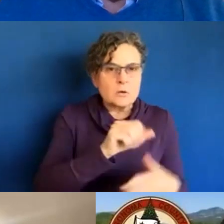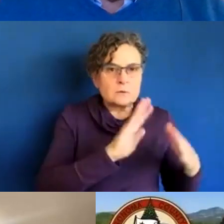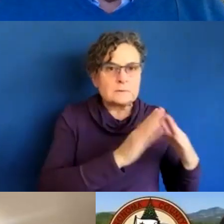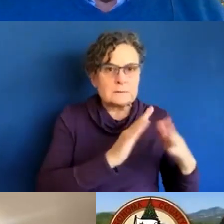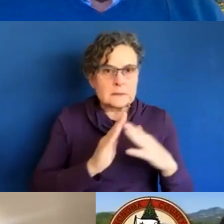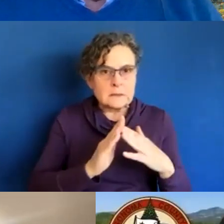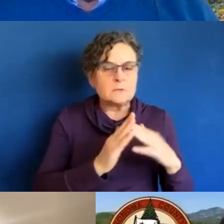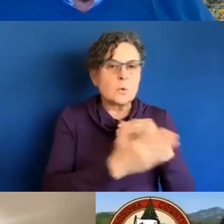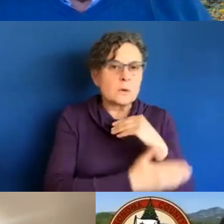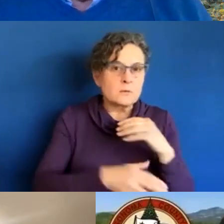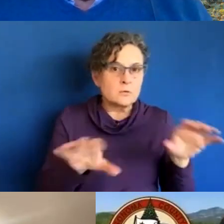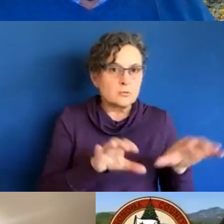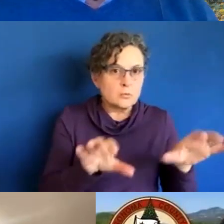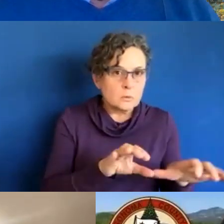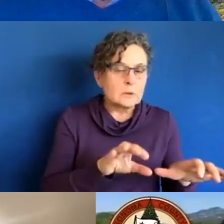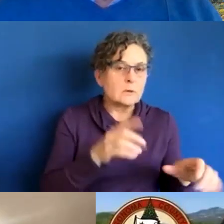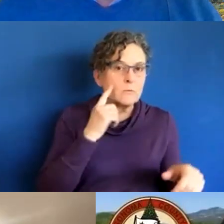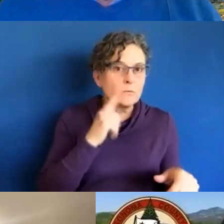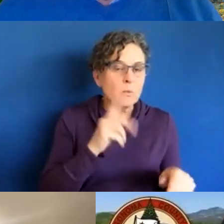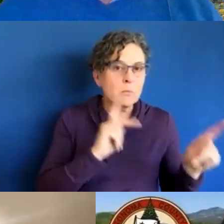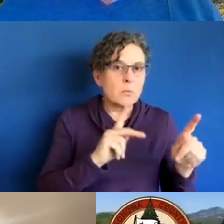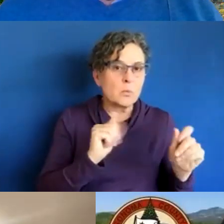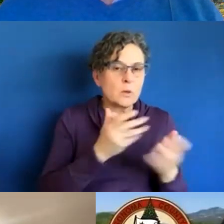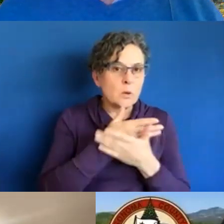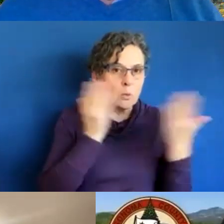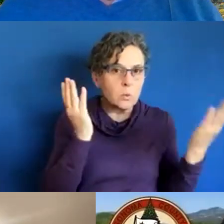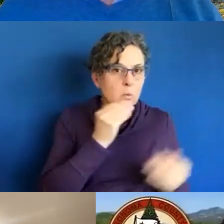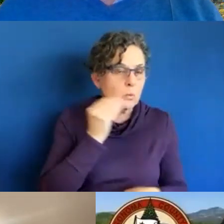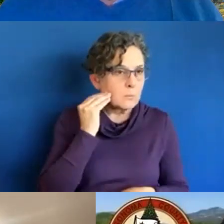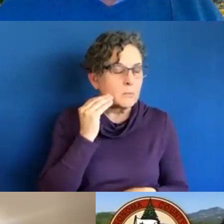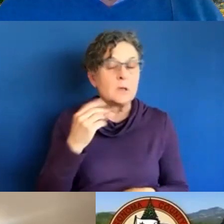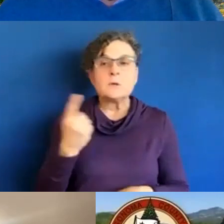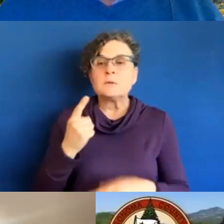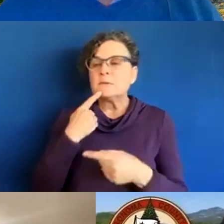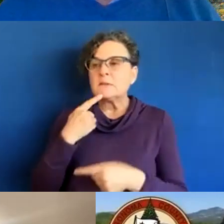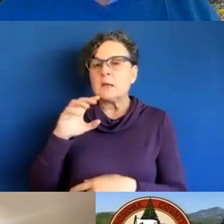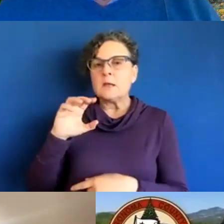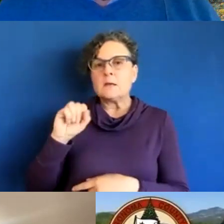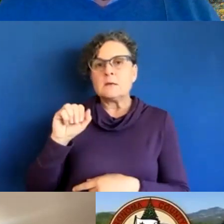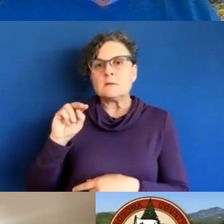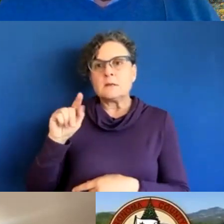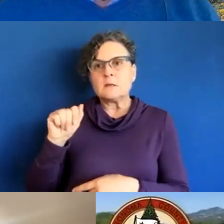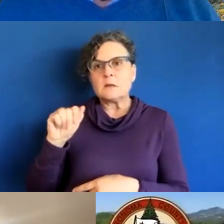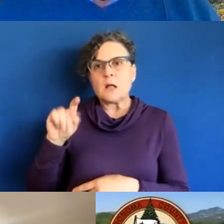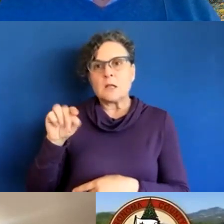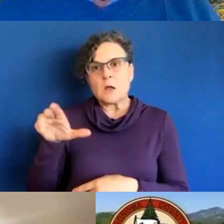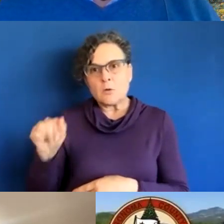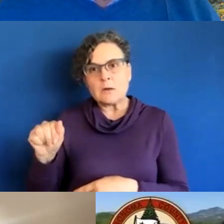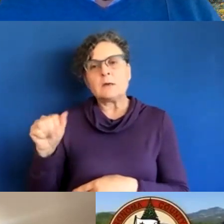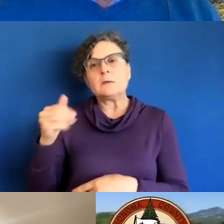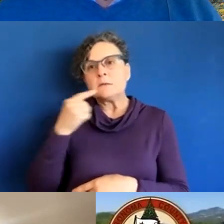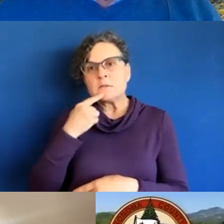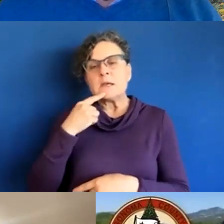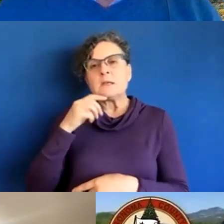in particular asks, Santa Clara County utilized the Lived Experience Advisory Board of Silicon Valley to help providers